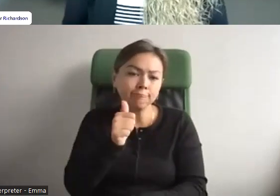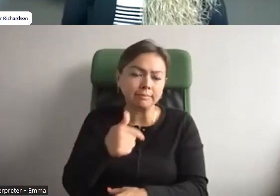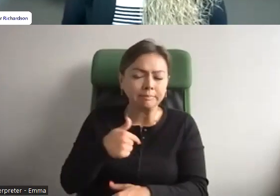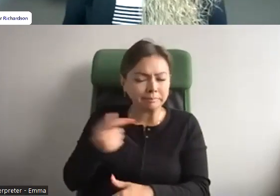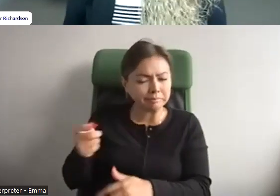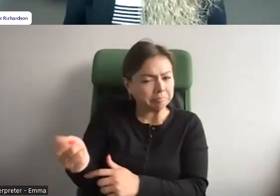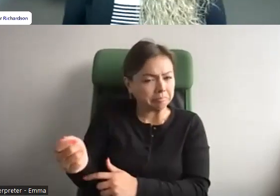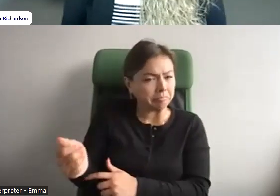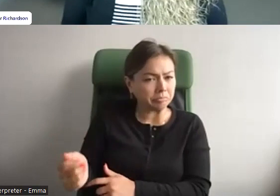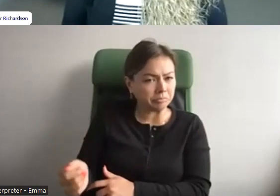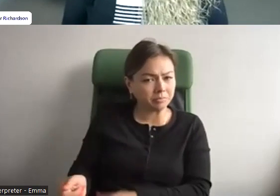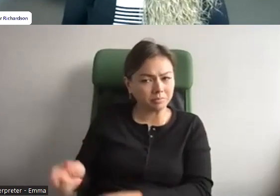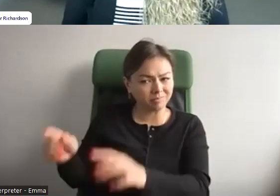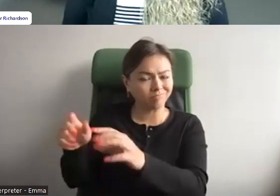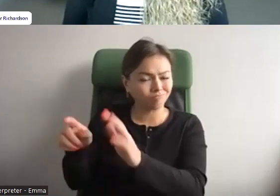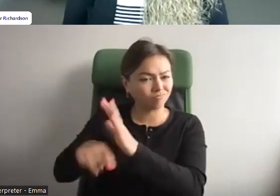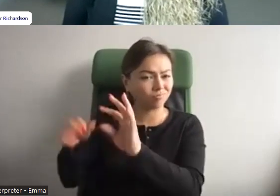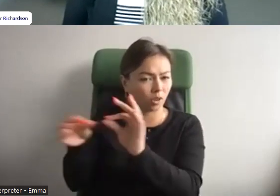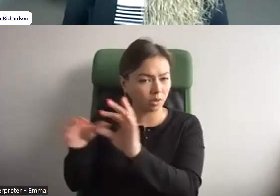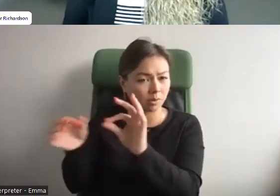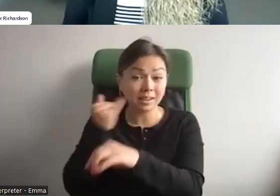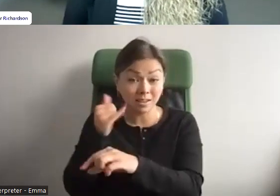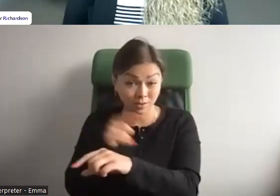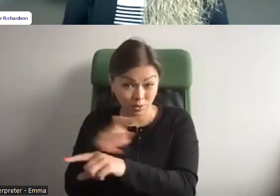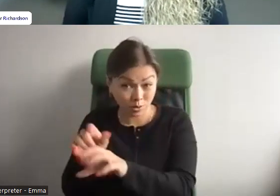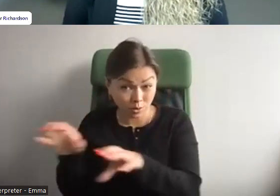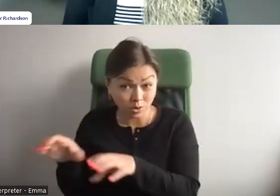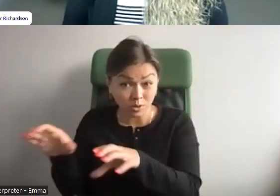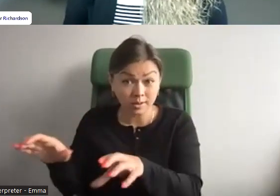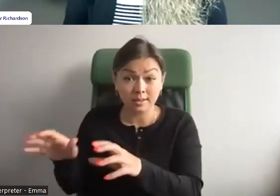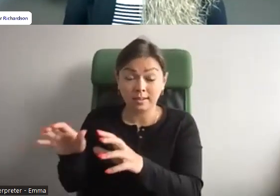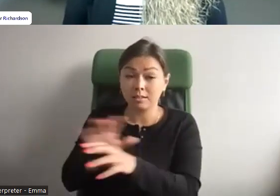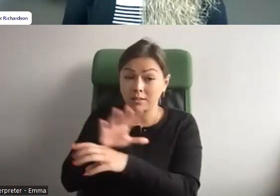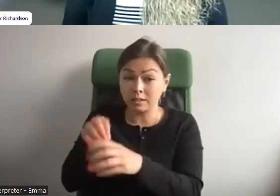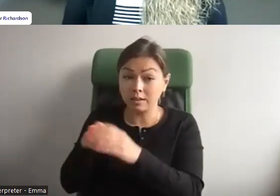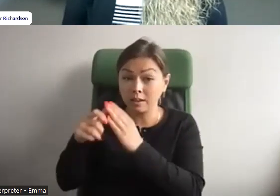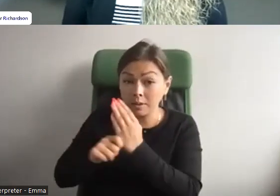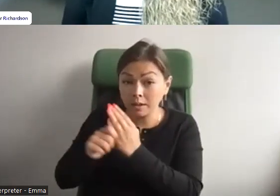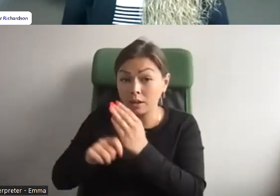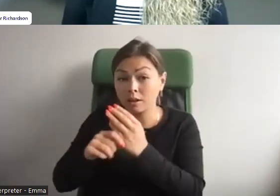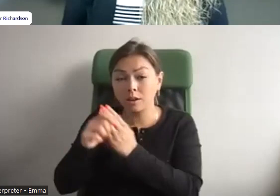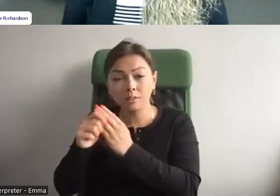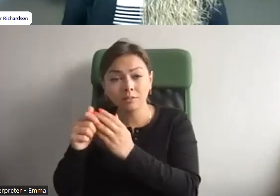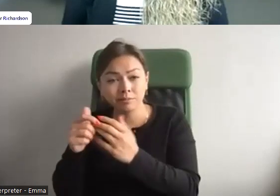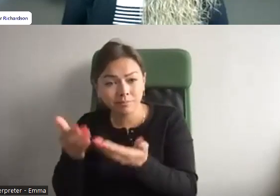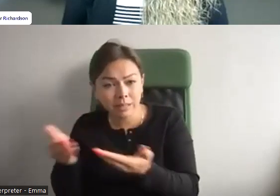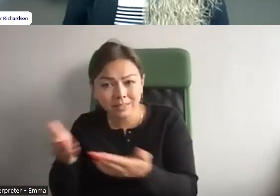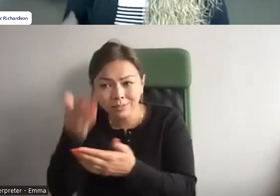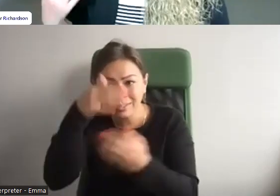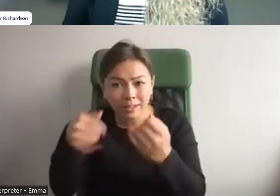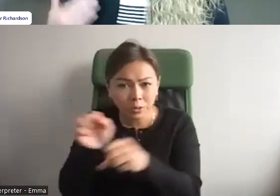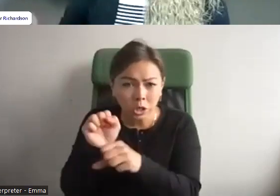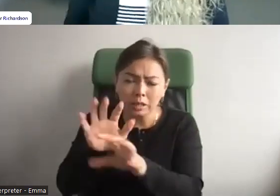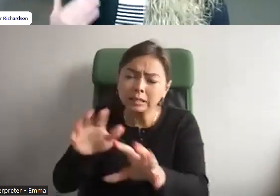are doing that, taking care of yourself is really important. If you're doing those media articles, especially for the frontline folks that might,